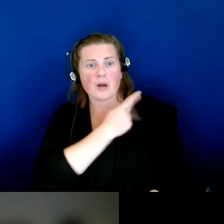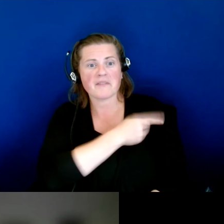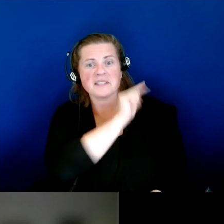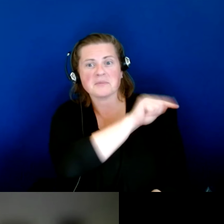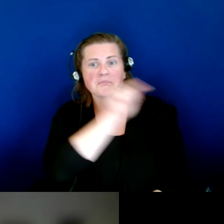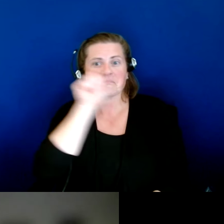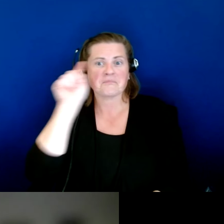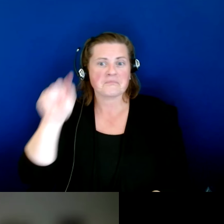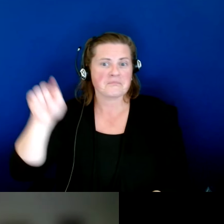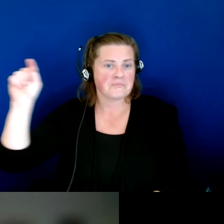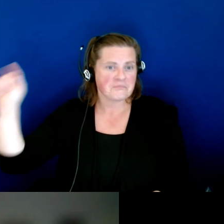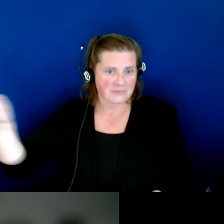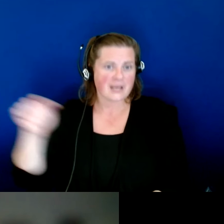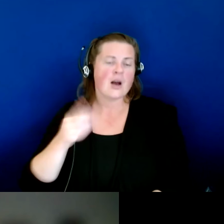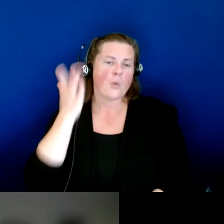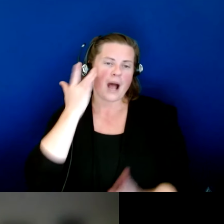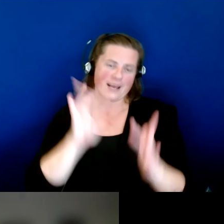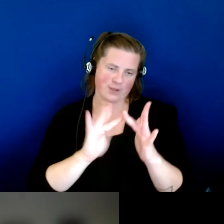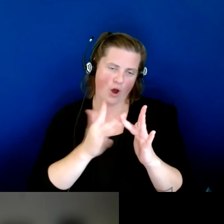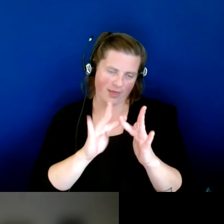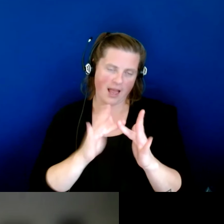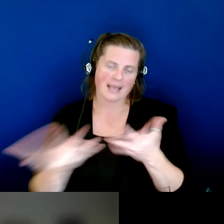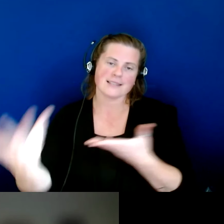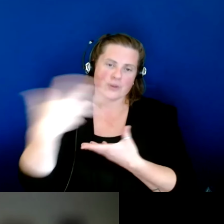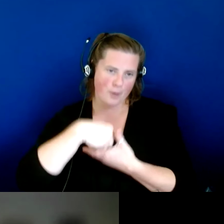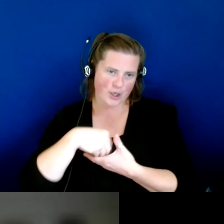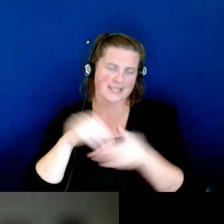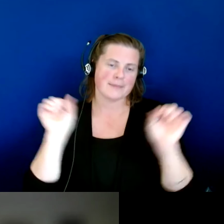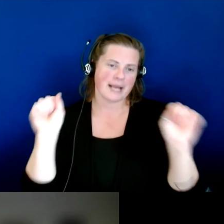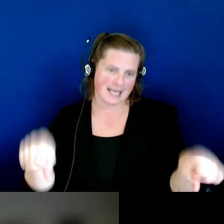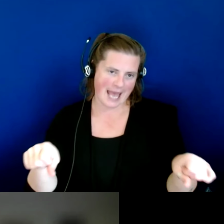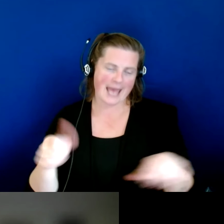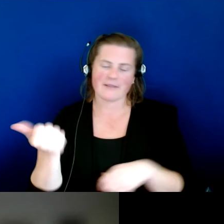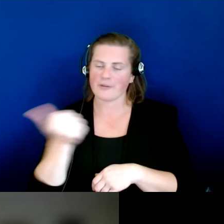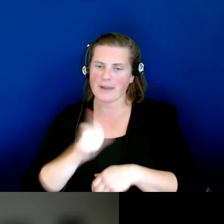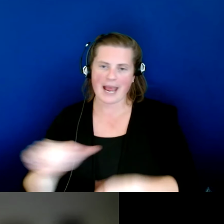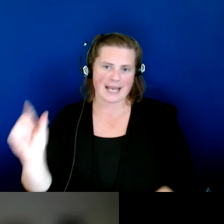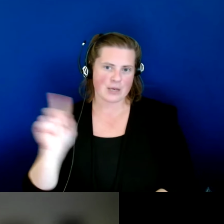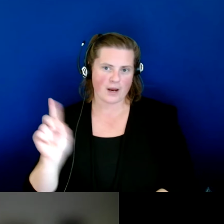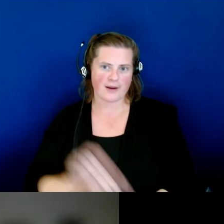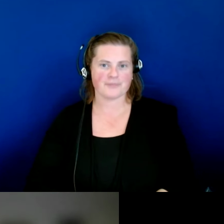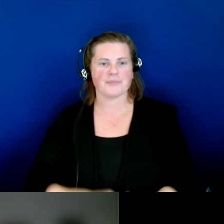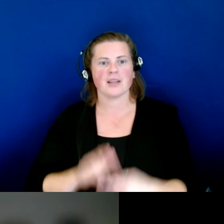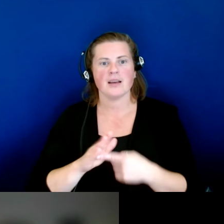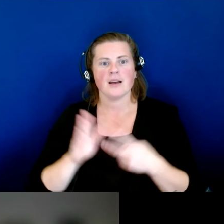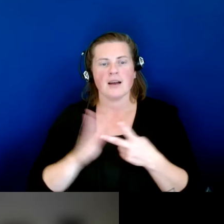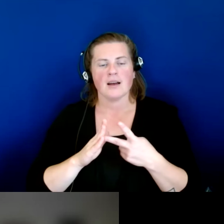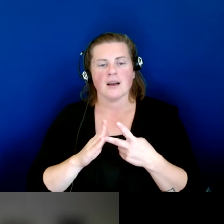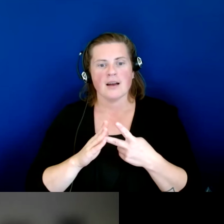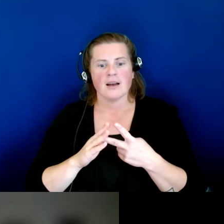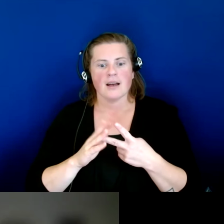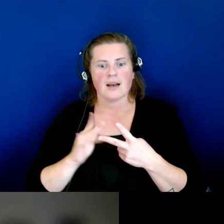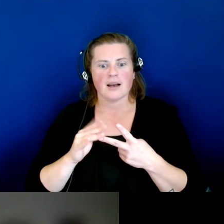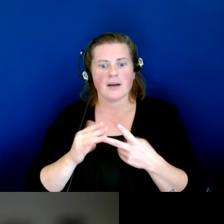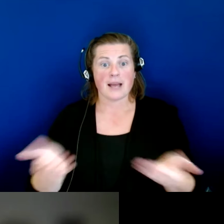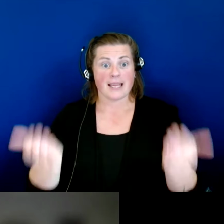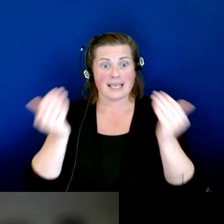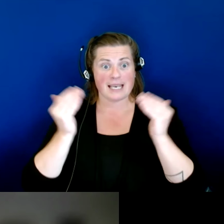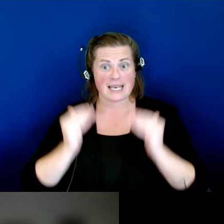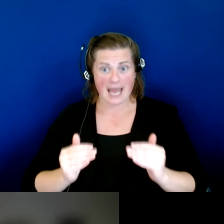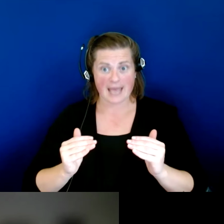because it was online, so people could participate from anywhere. And certainly with our next iteration where